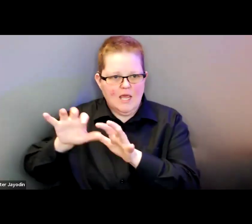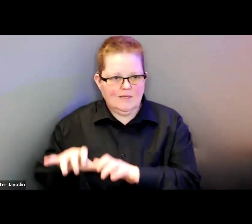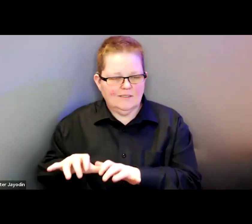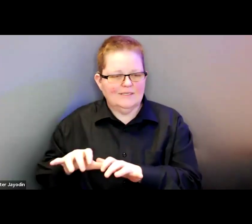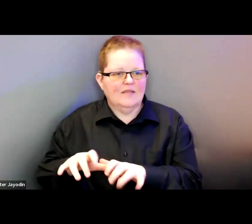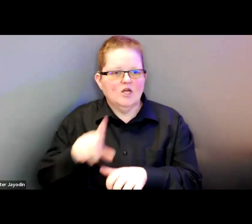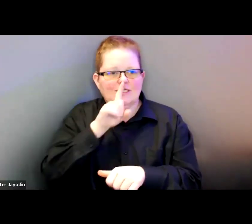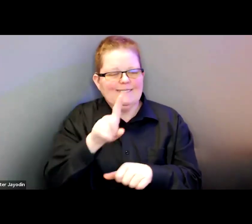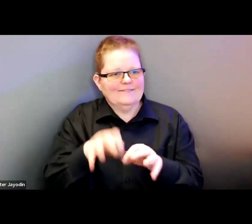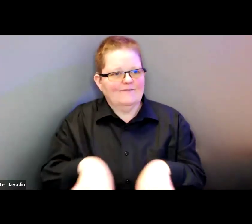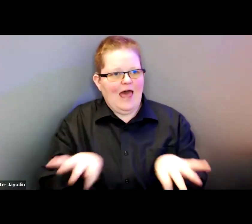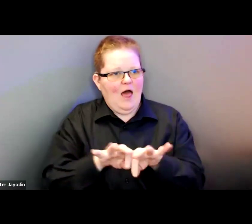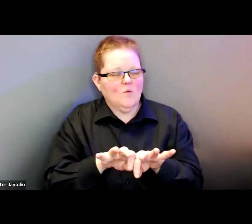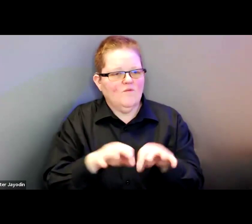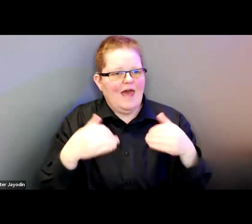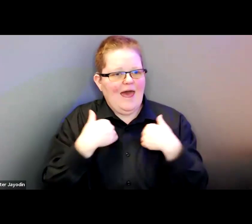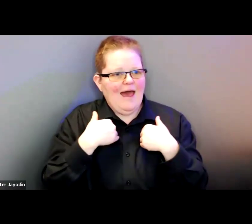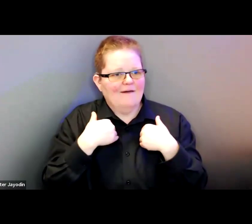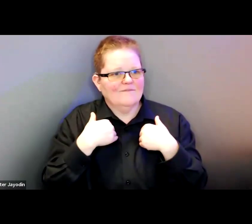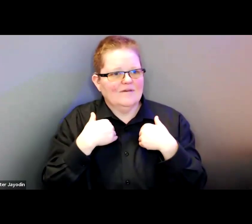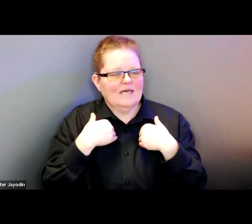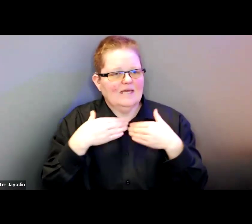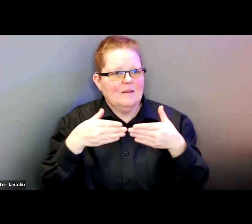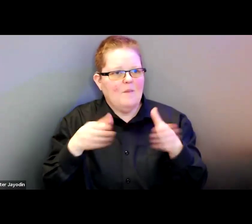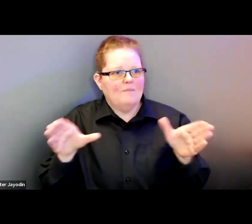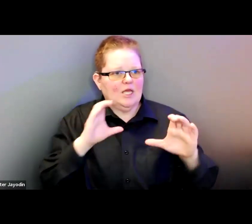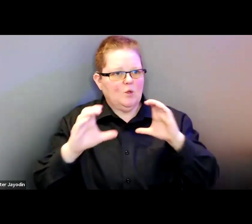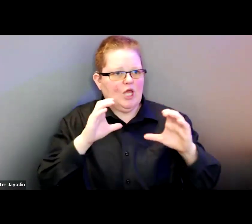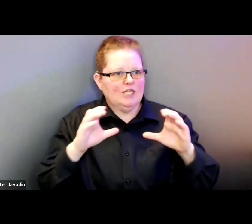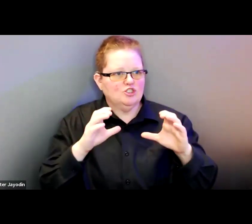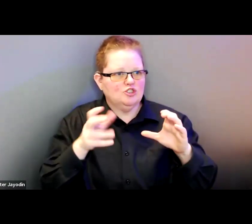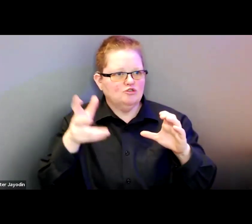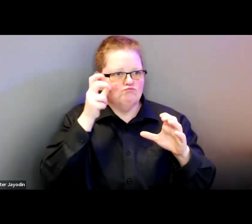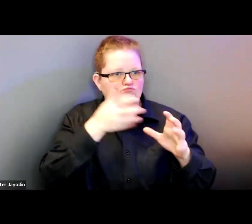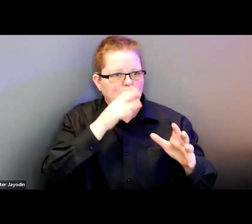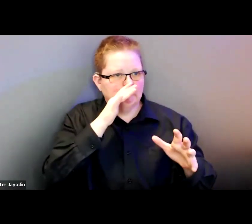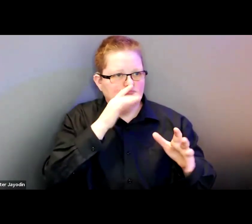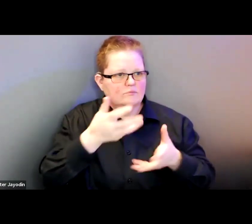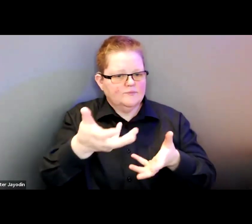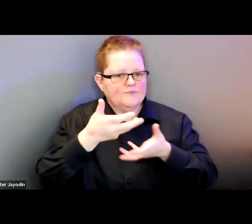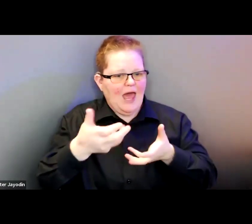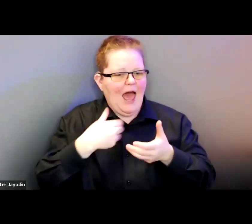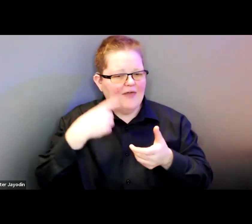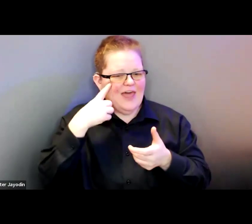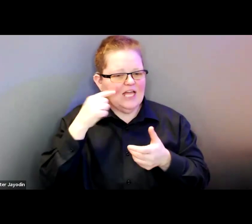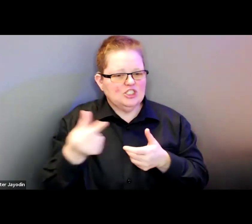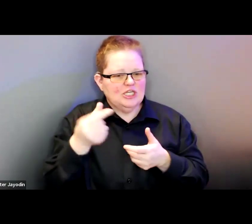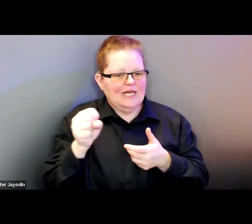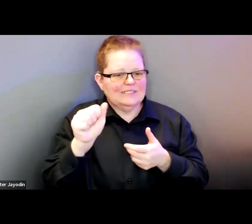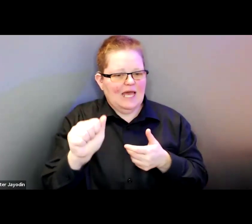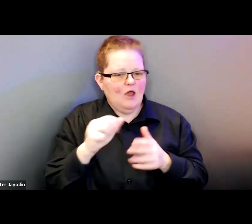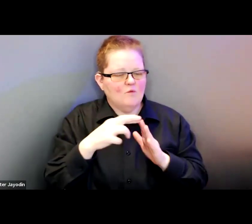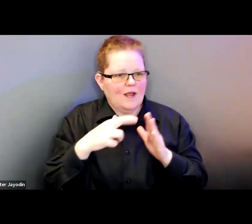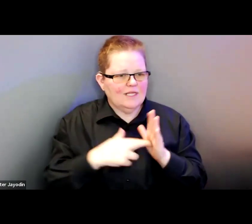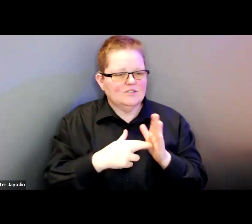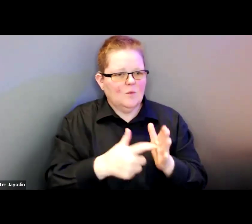value in having, you know, having the public communicate that way. And I think GSA regulations require public